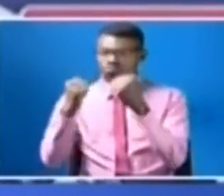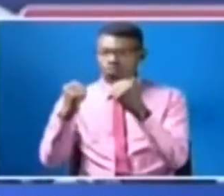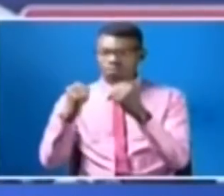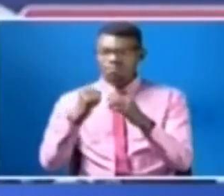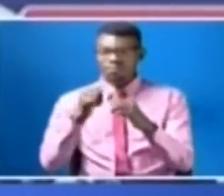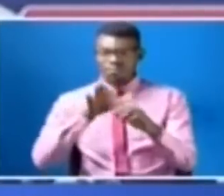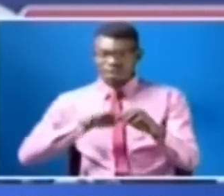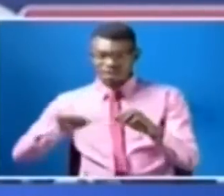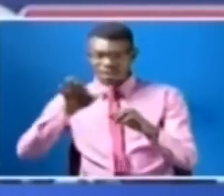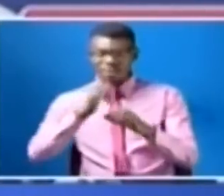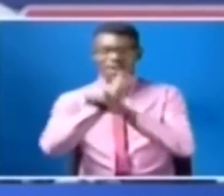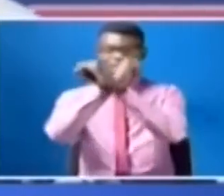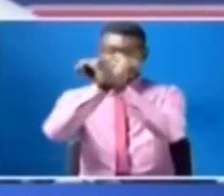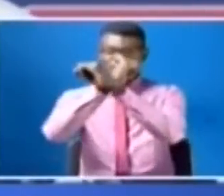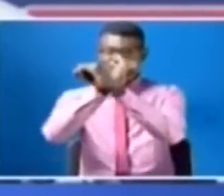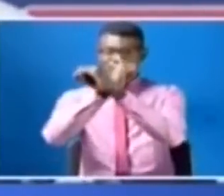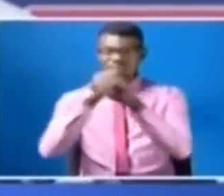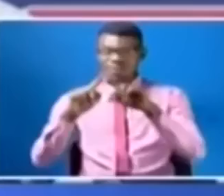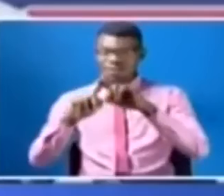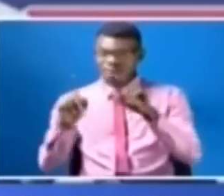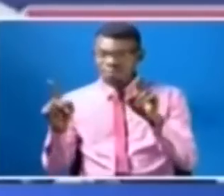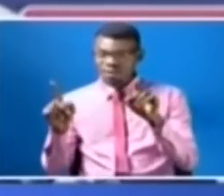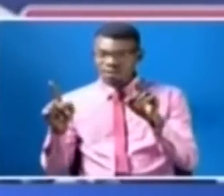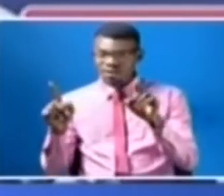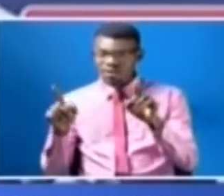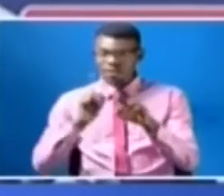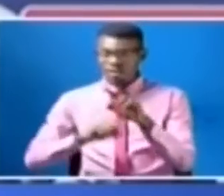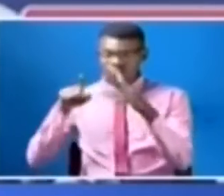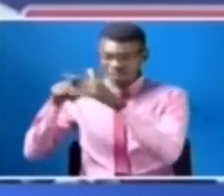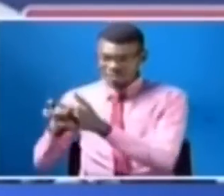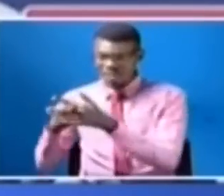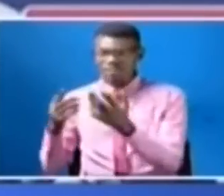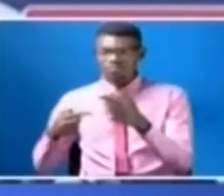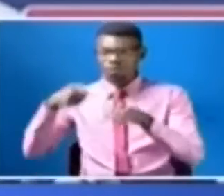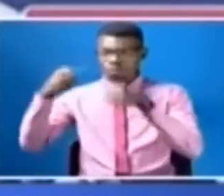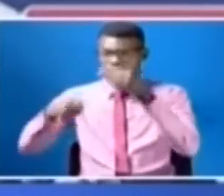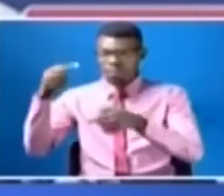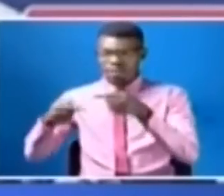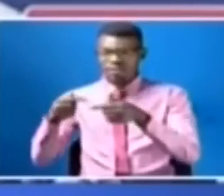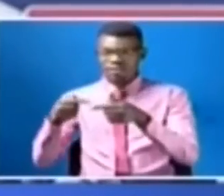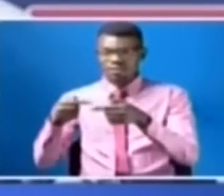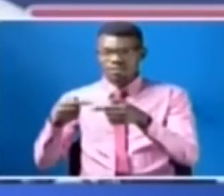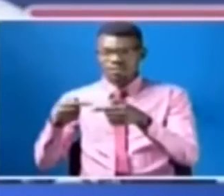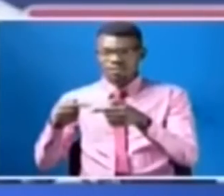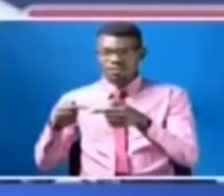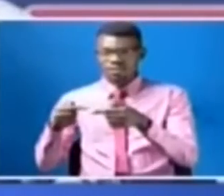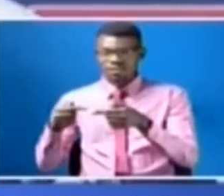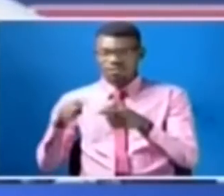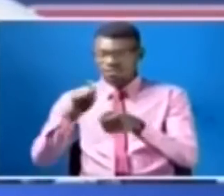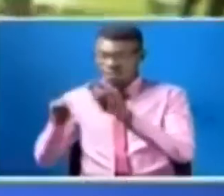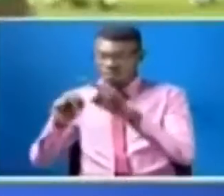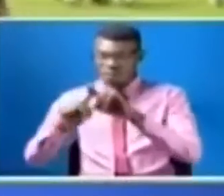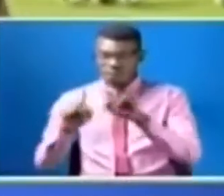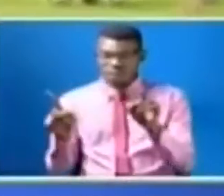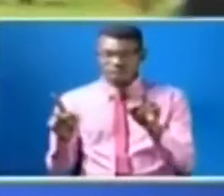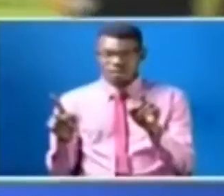but it's not the same since the beginning of the tournament. But when I can talk